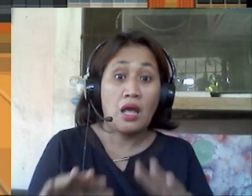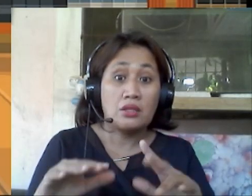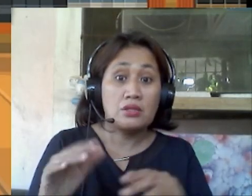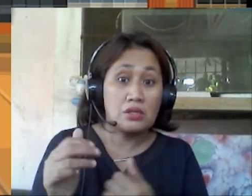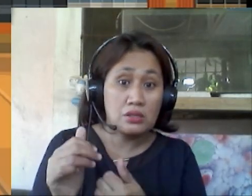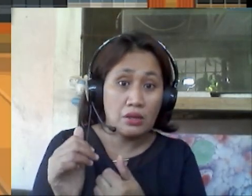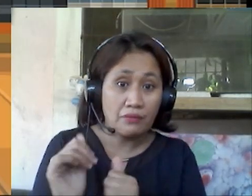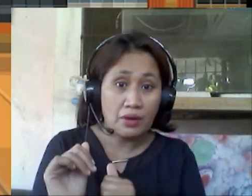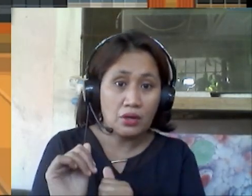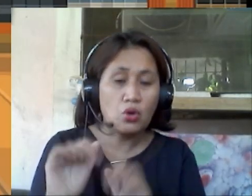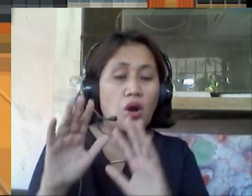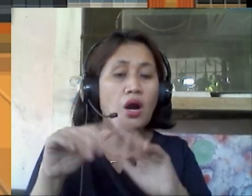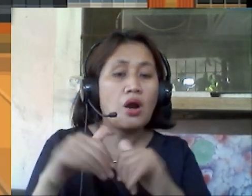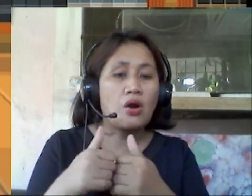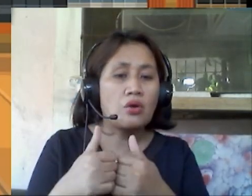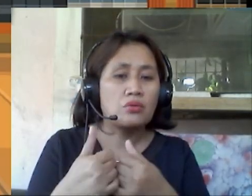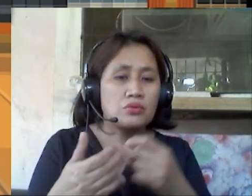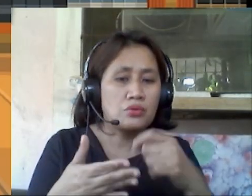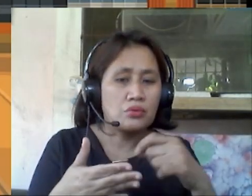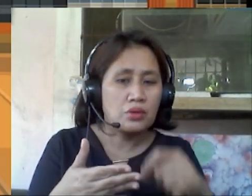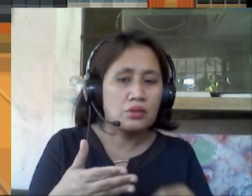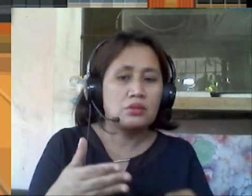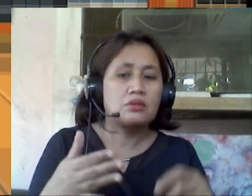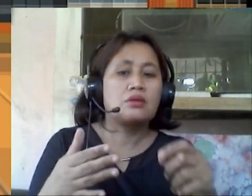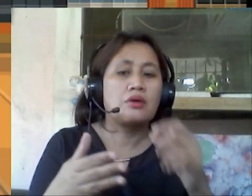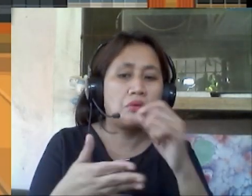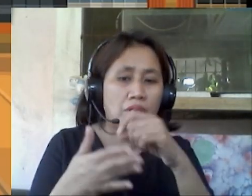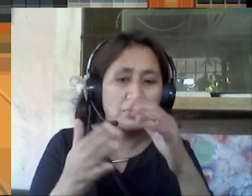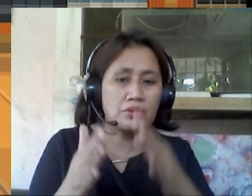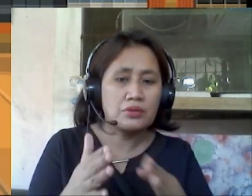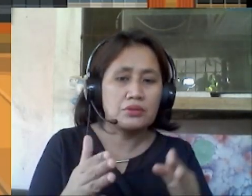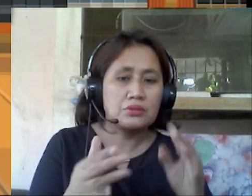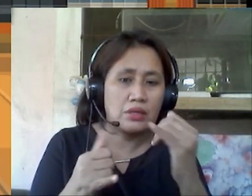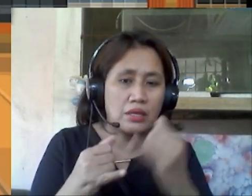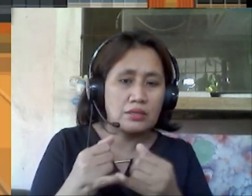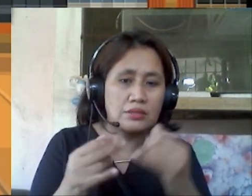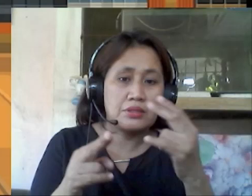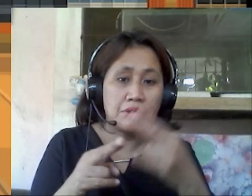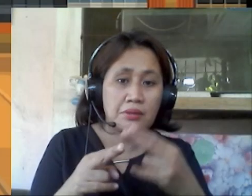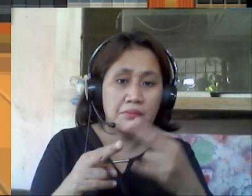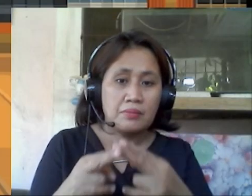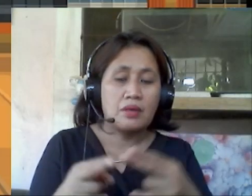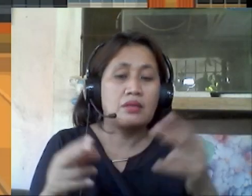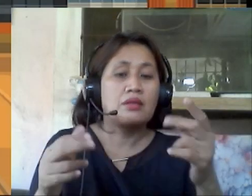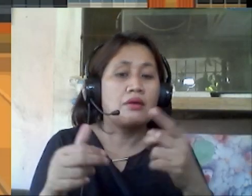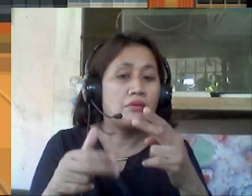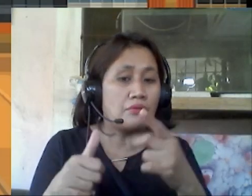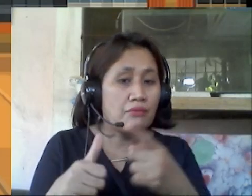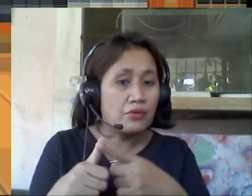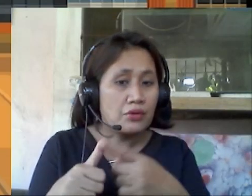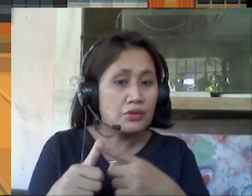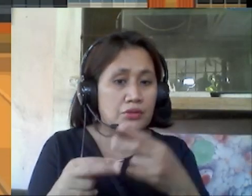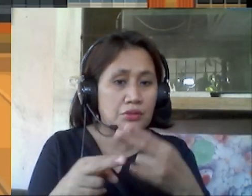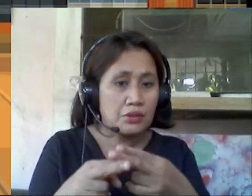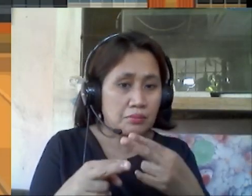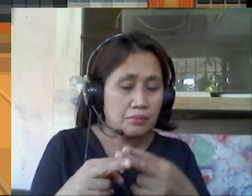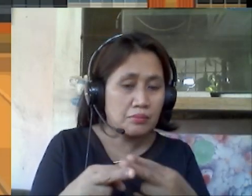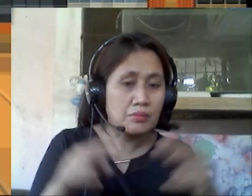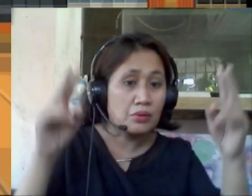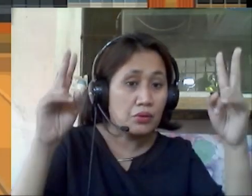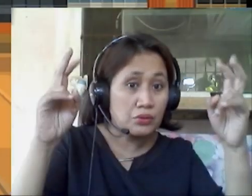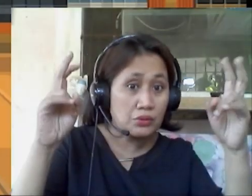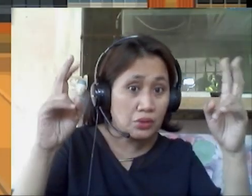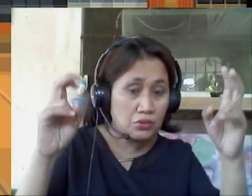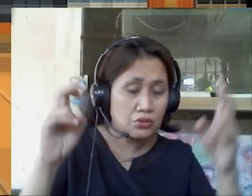newspaper bibliography. Write the author's last name, comma, and then the first name, period, open